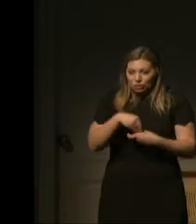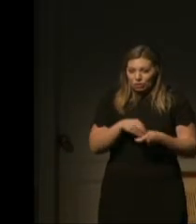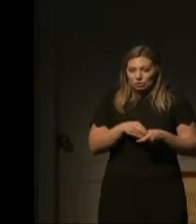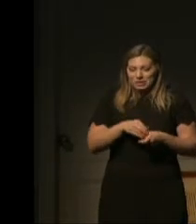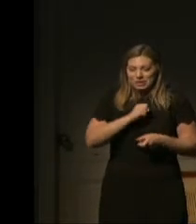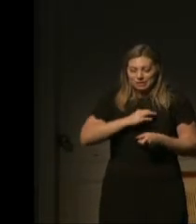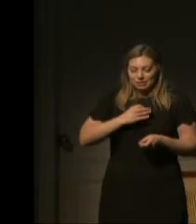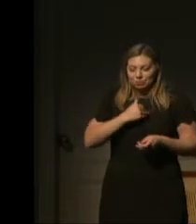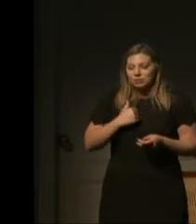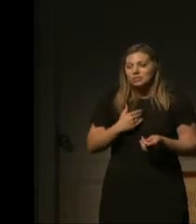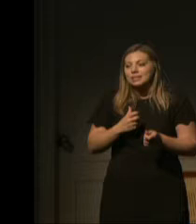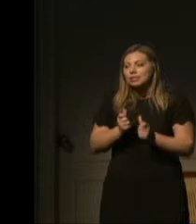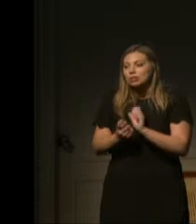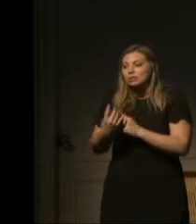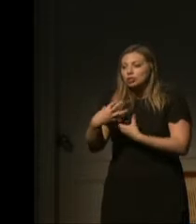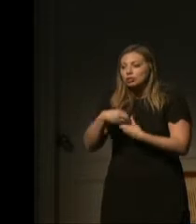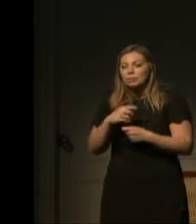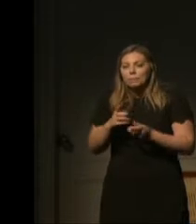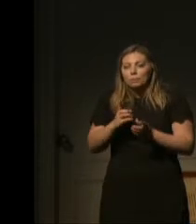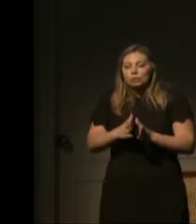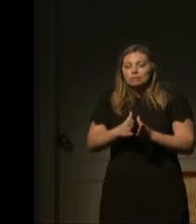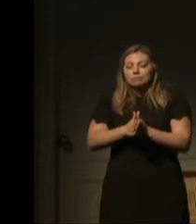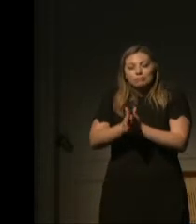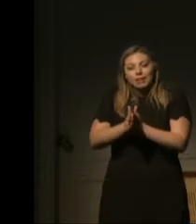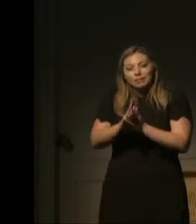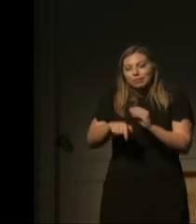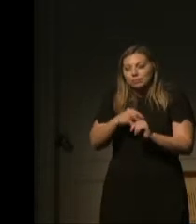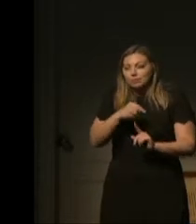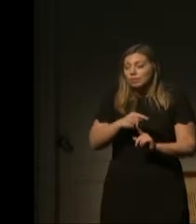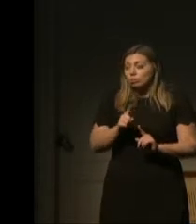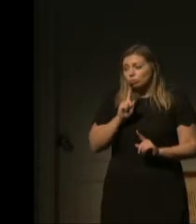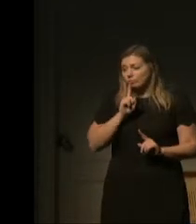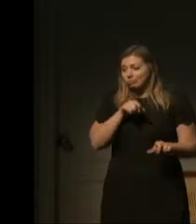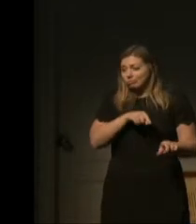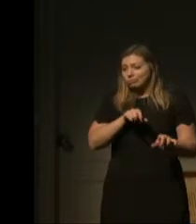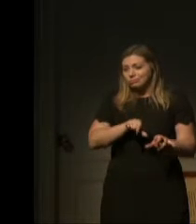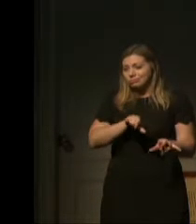who's passionate about that collection, and this is no different.